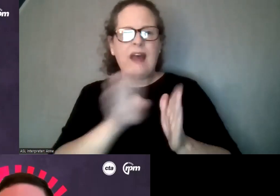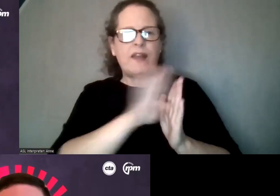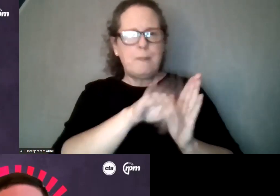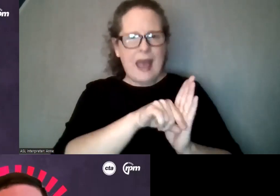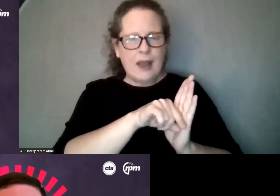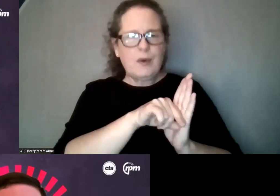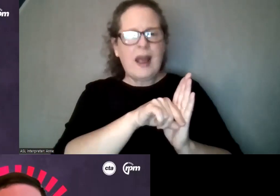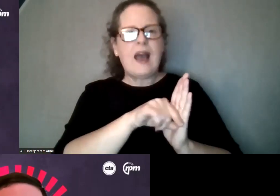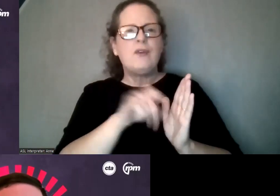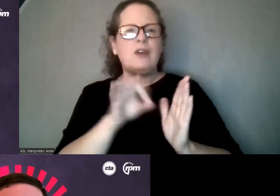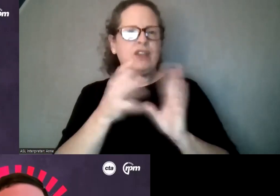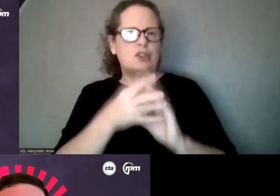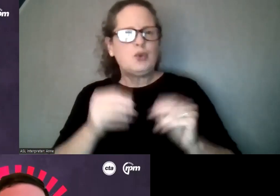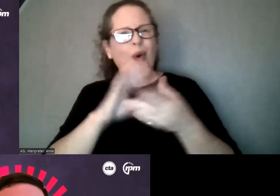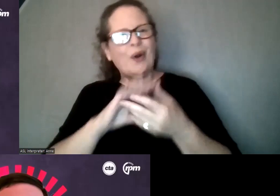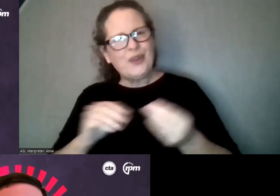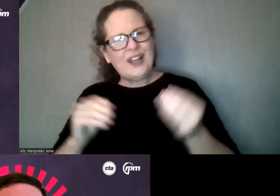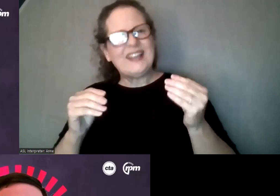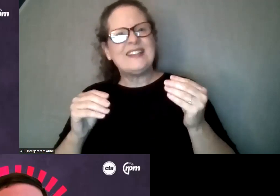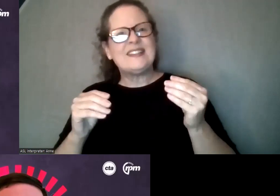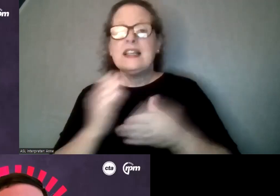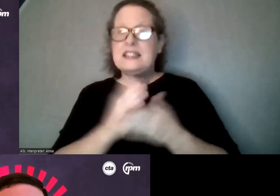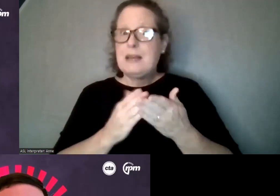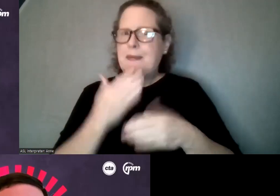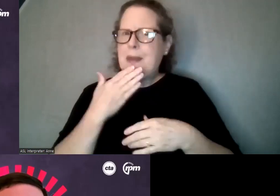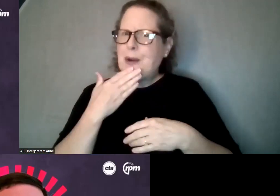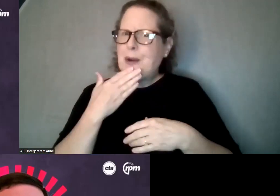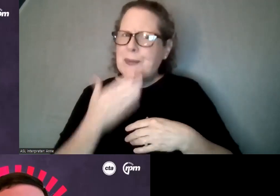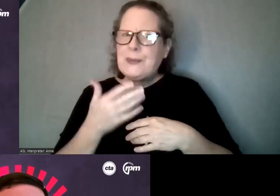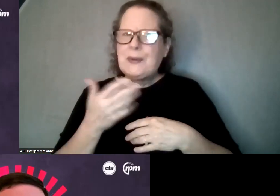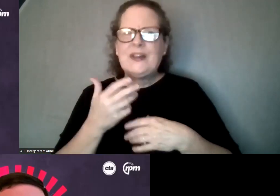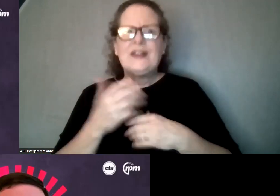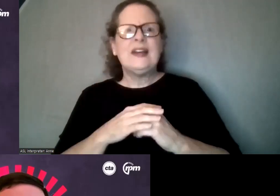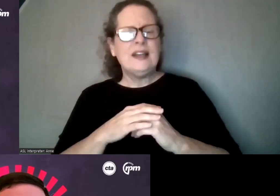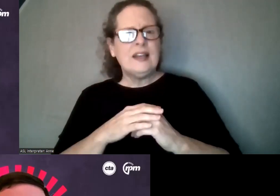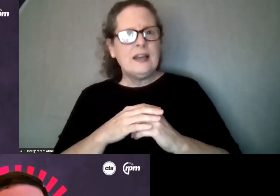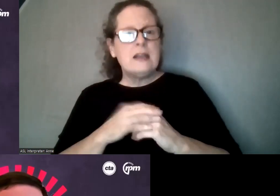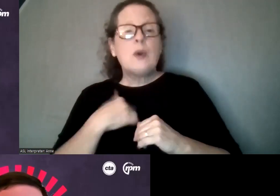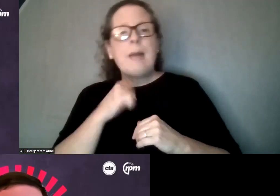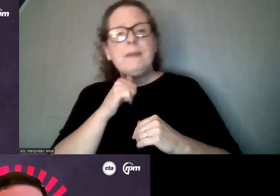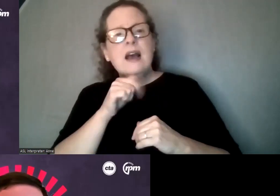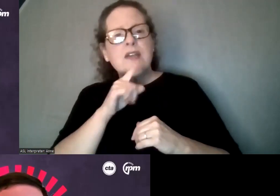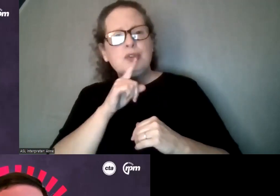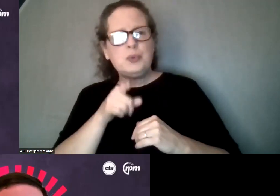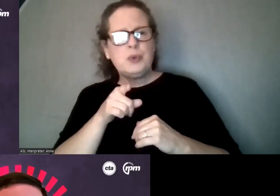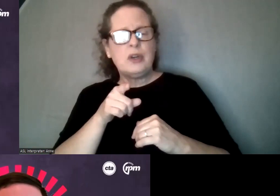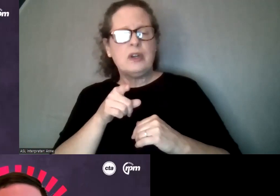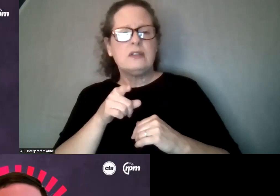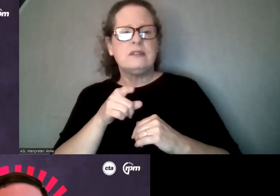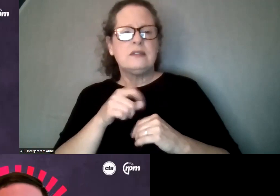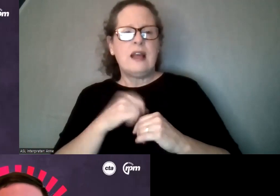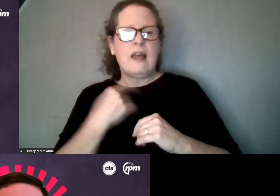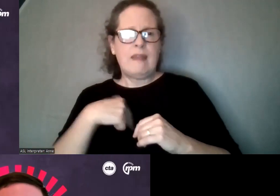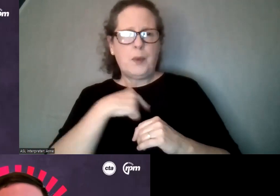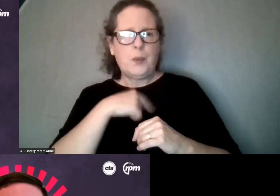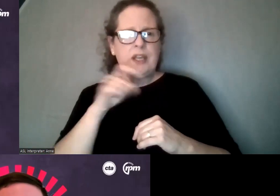of the stories, and some of them are good. I'm not sure that we